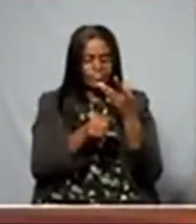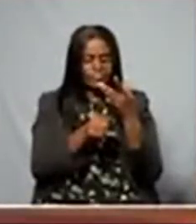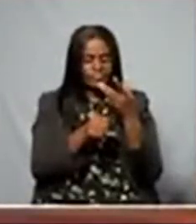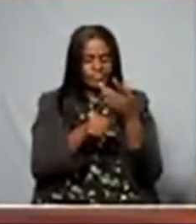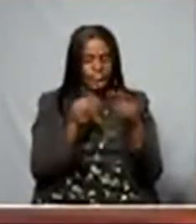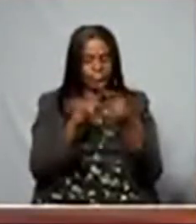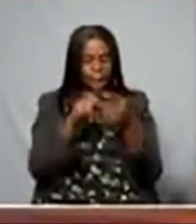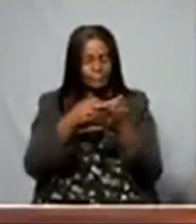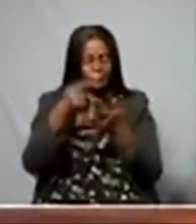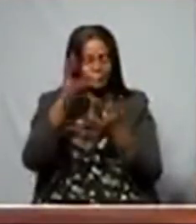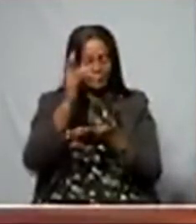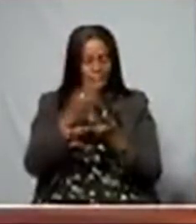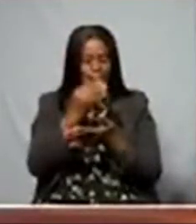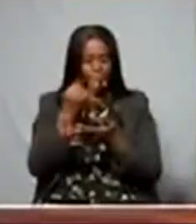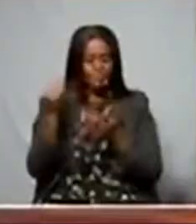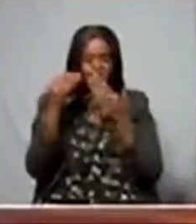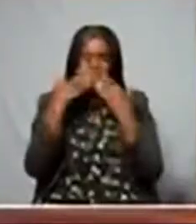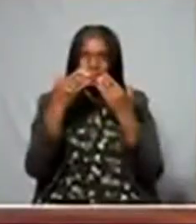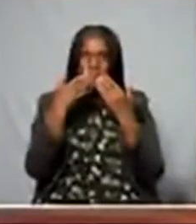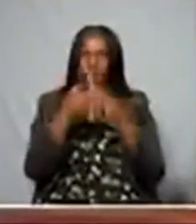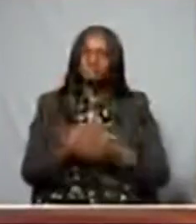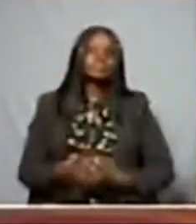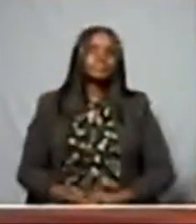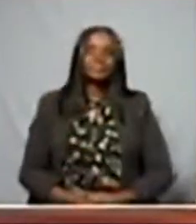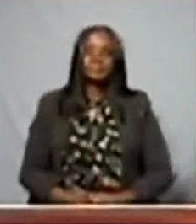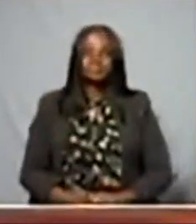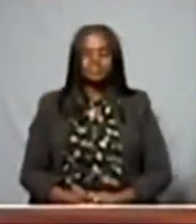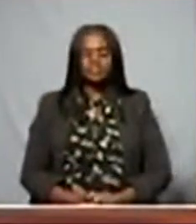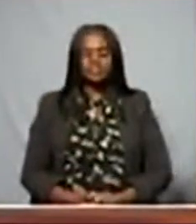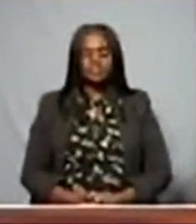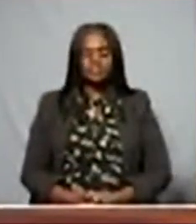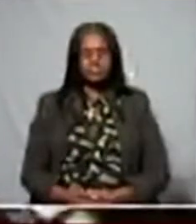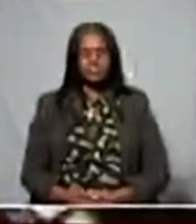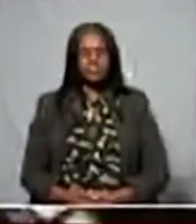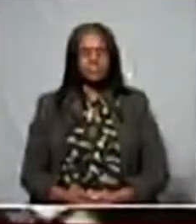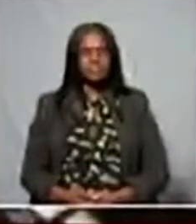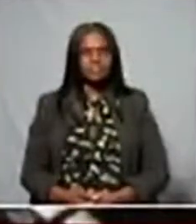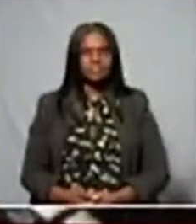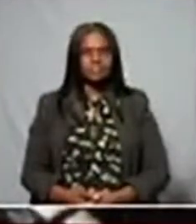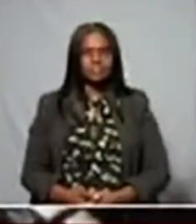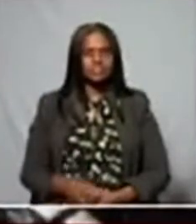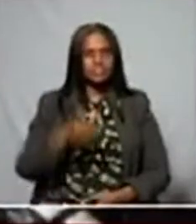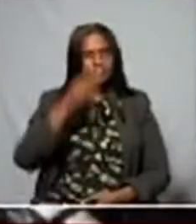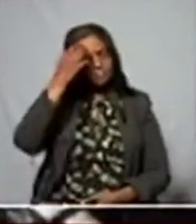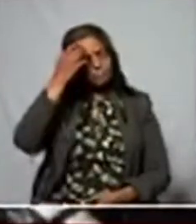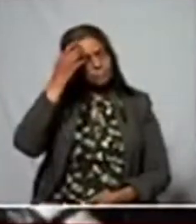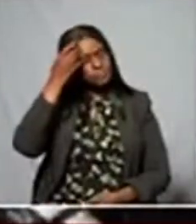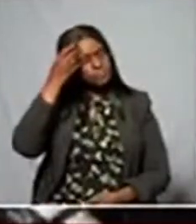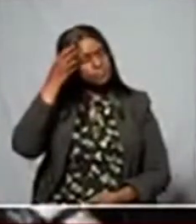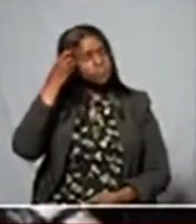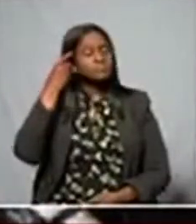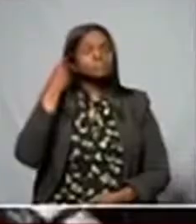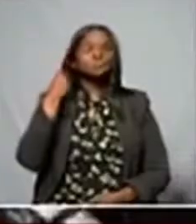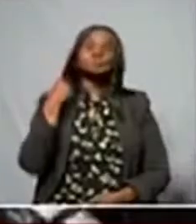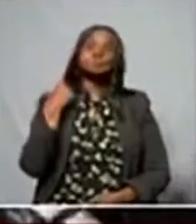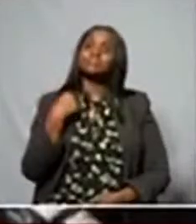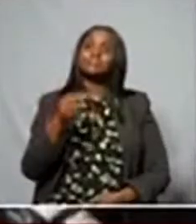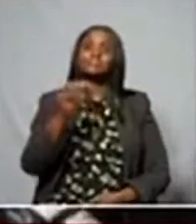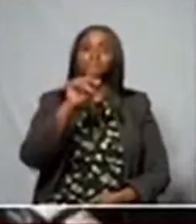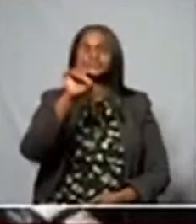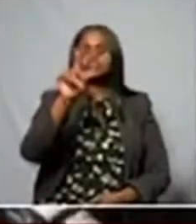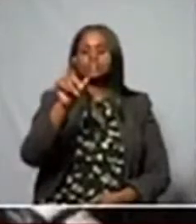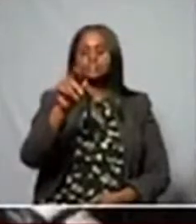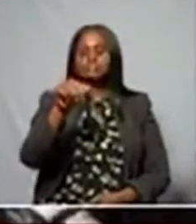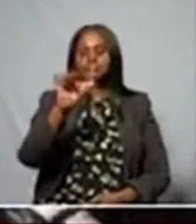to raise the issue. Thank you. Thank you. Honorable, is that you want to ask a question?